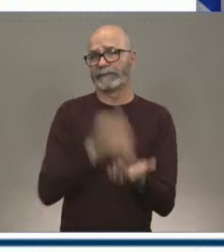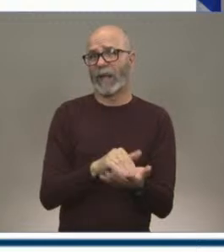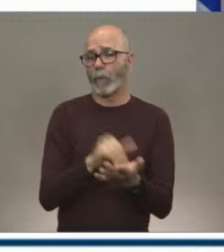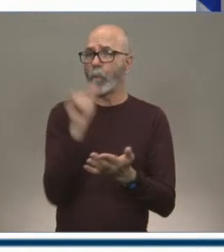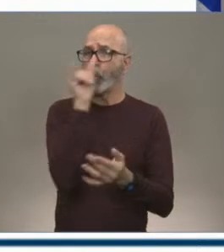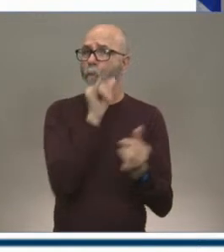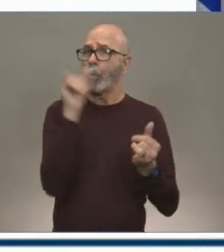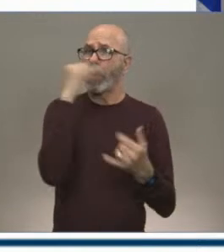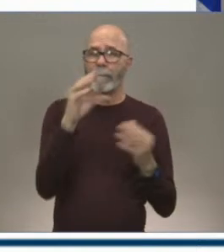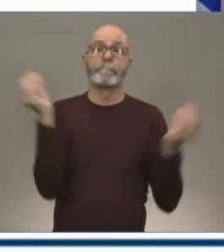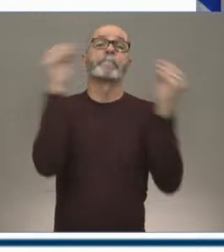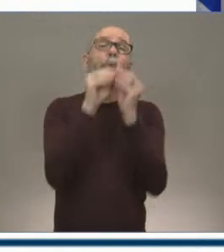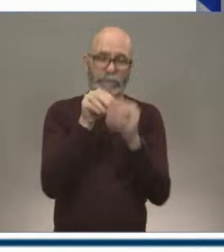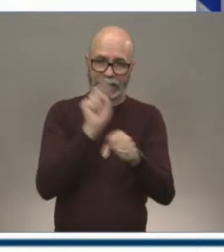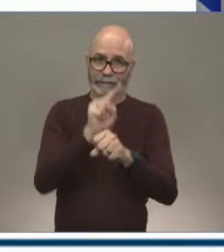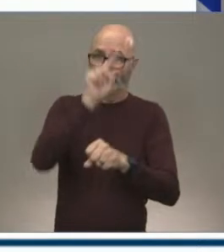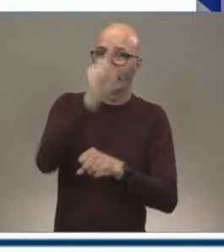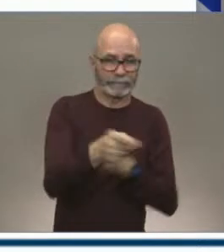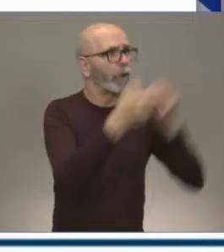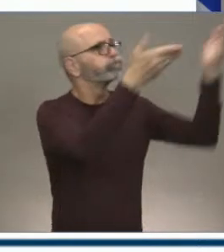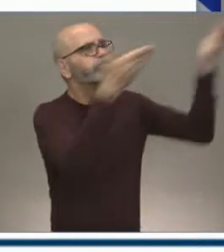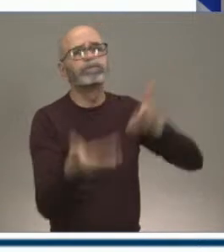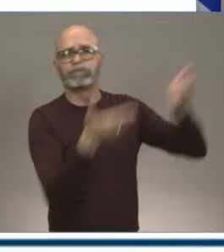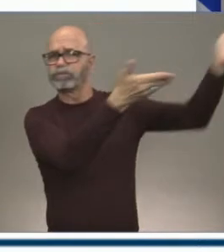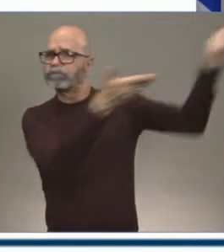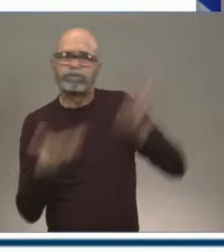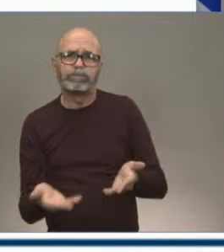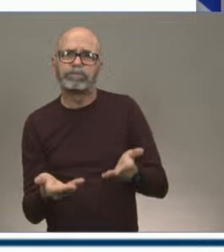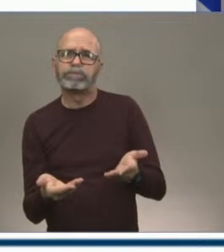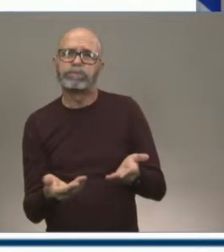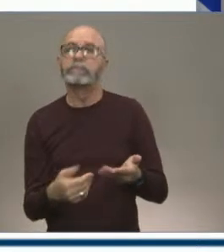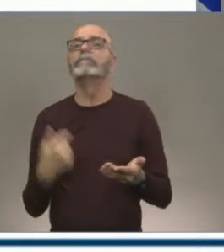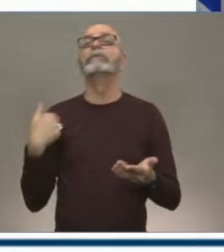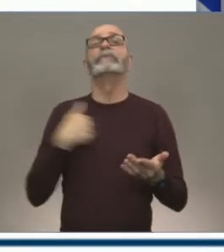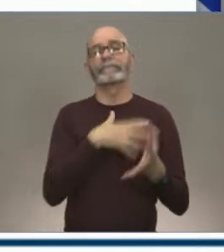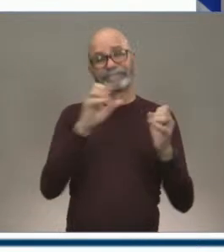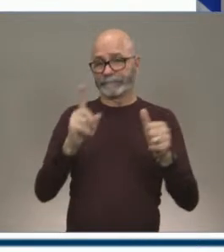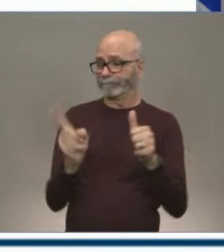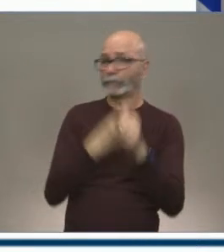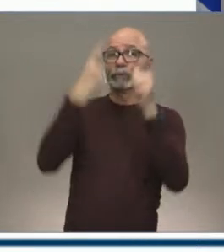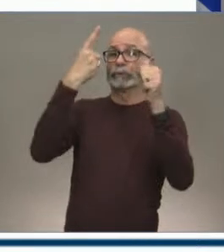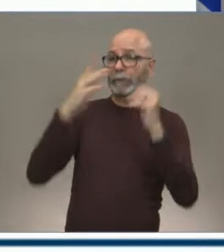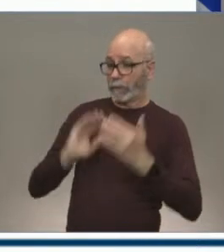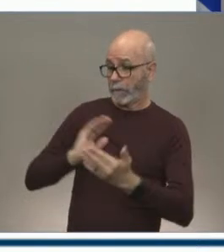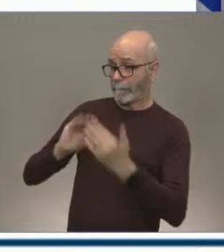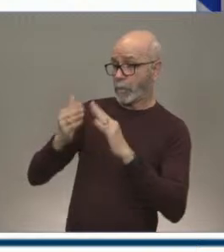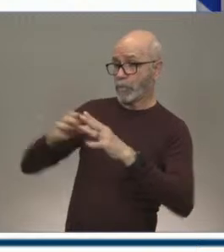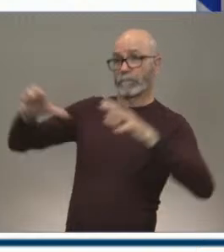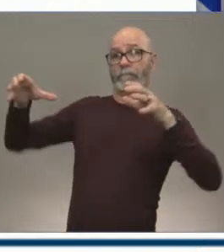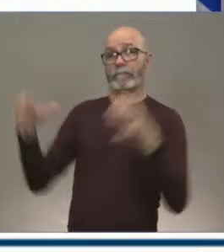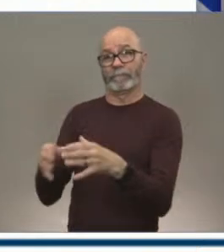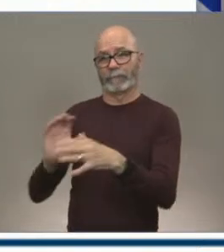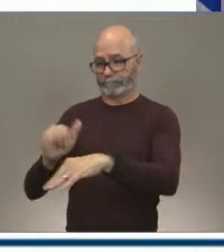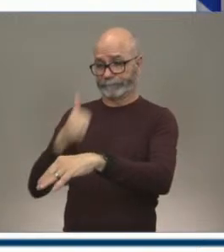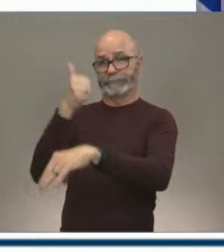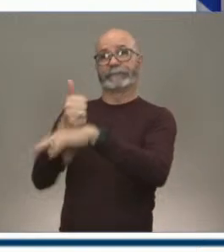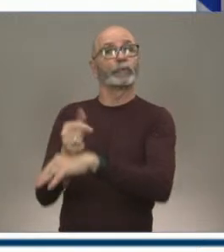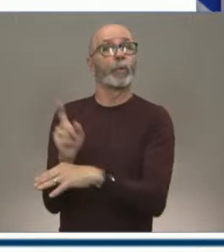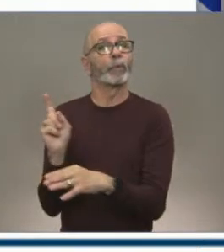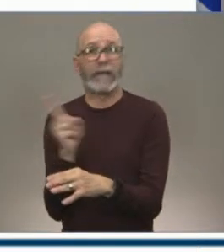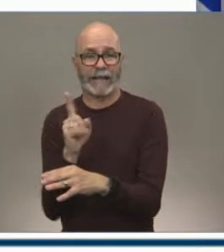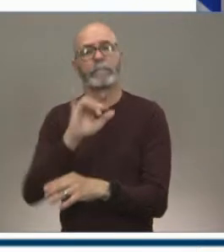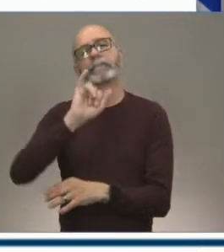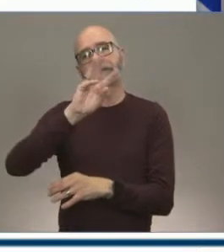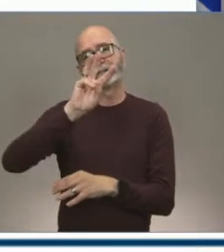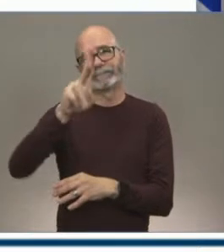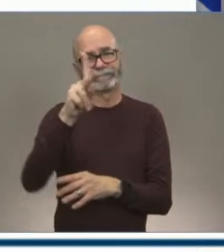week. And I'm pleased to say that we are running our first community-based clinic on Monday at the IWK. And hundreds